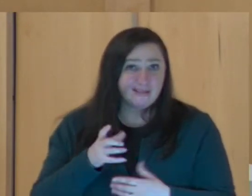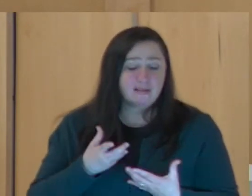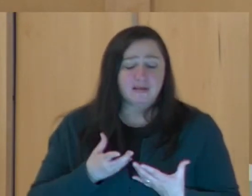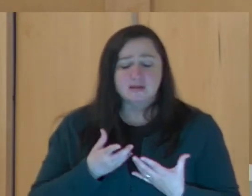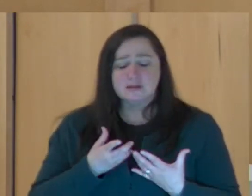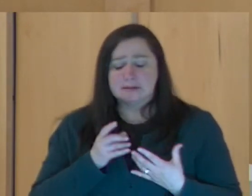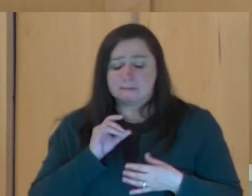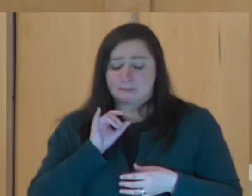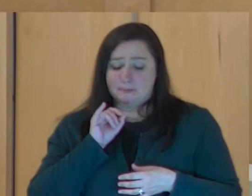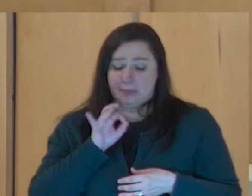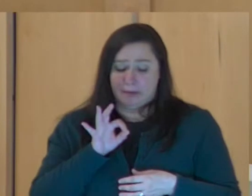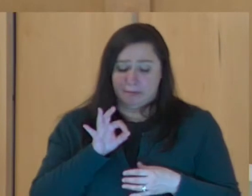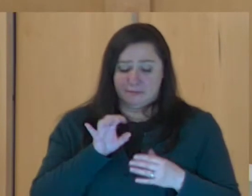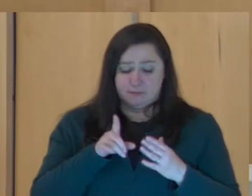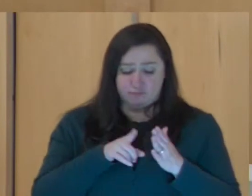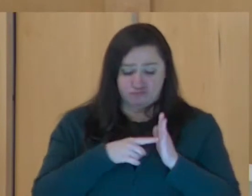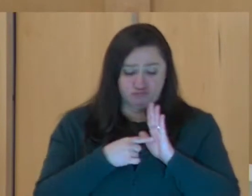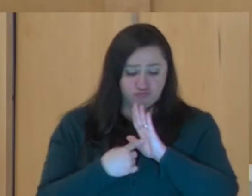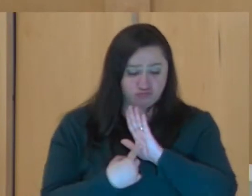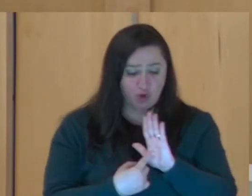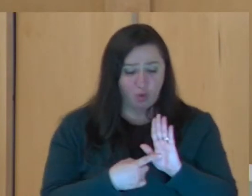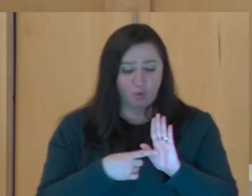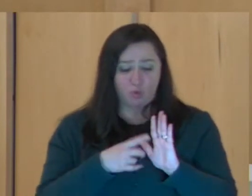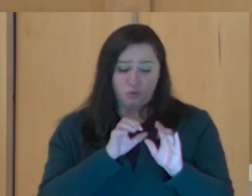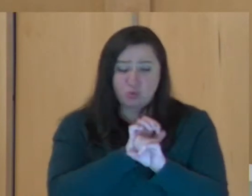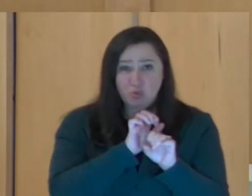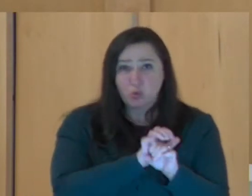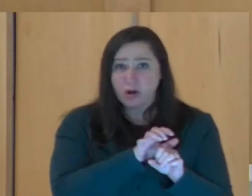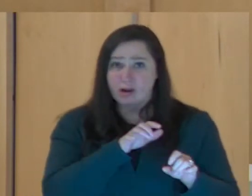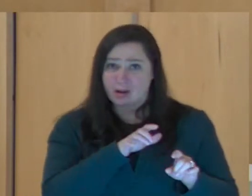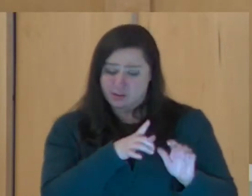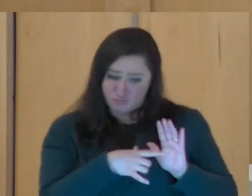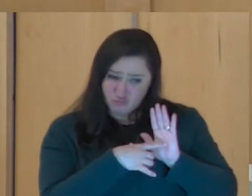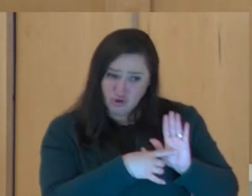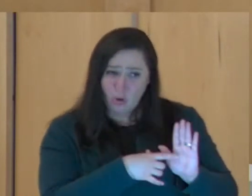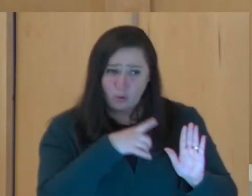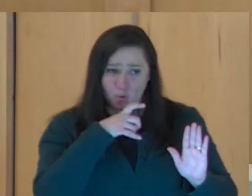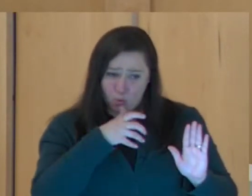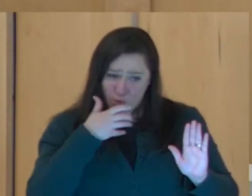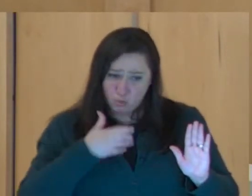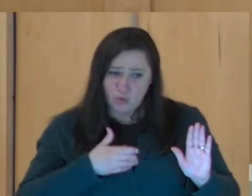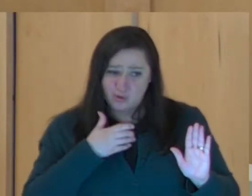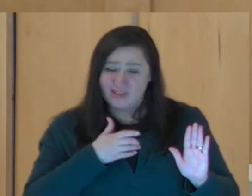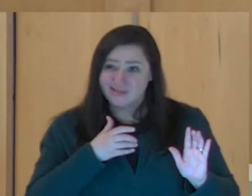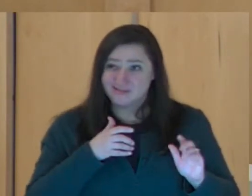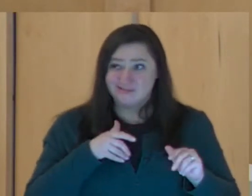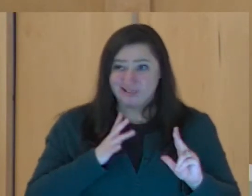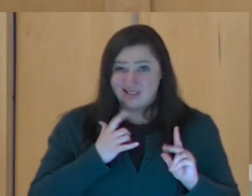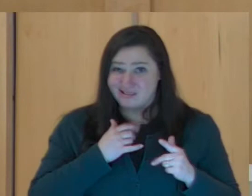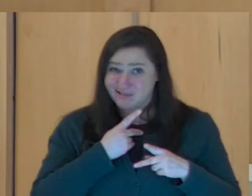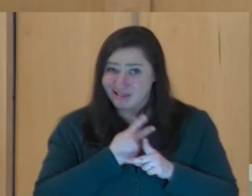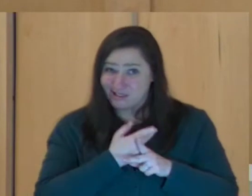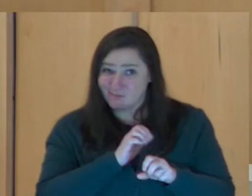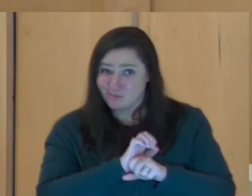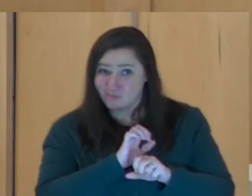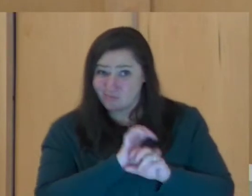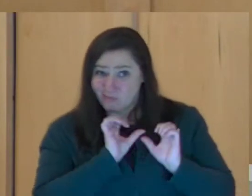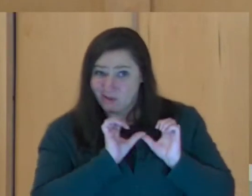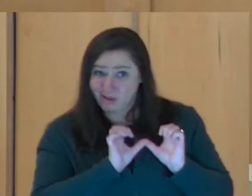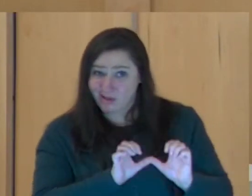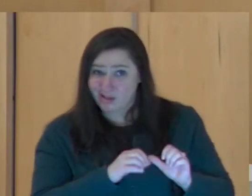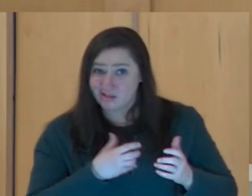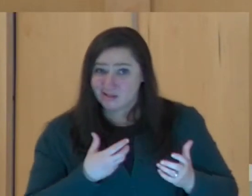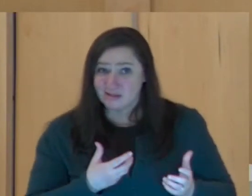If I really showed who I am at work, would they actually let me keep my job? If